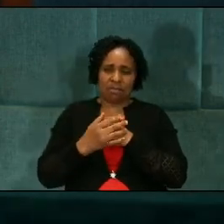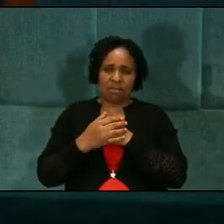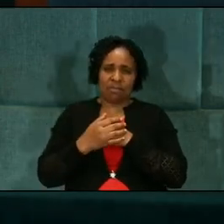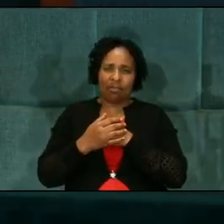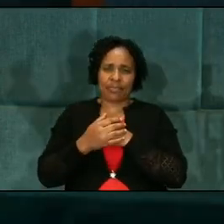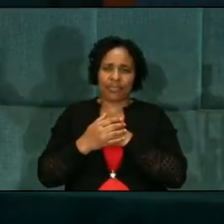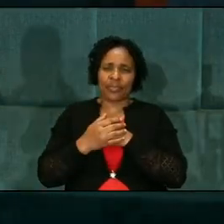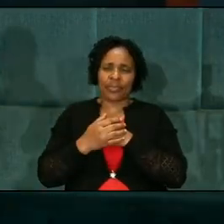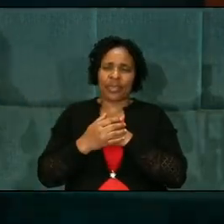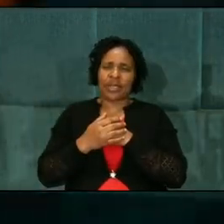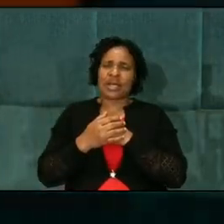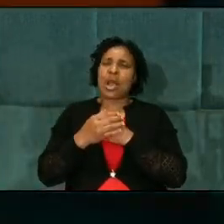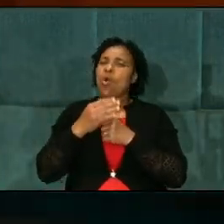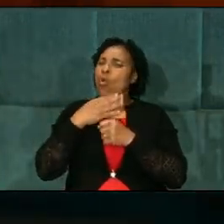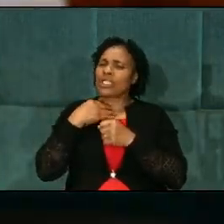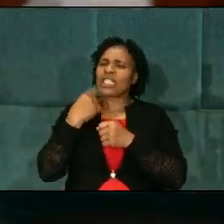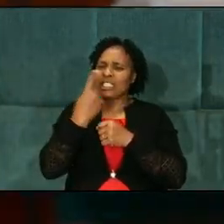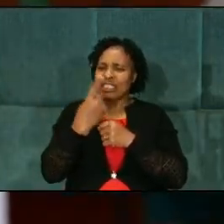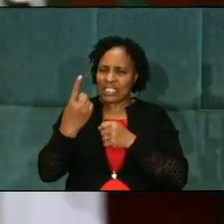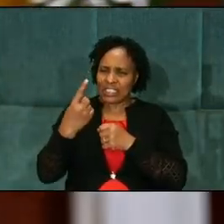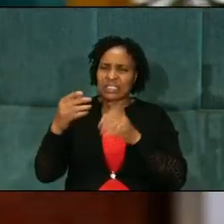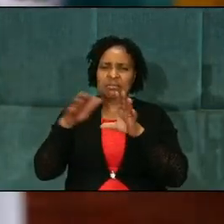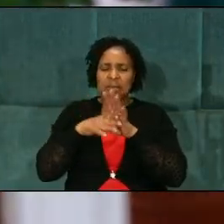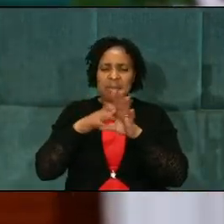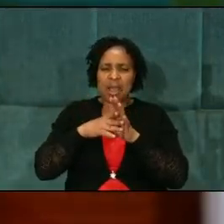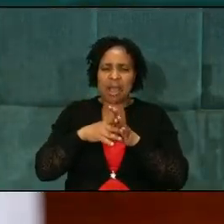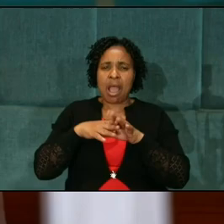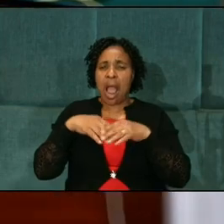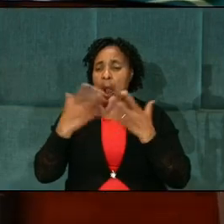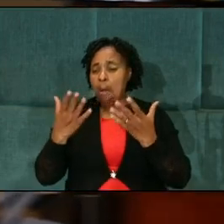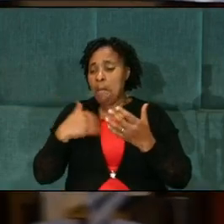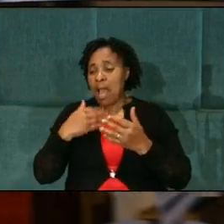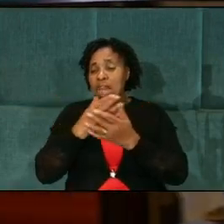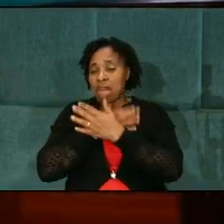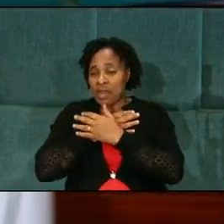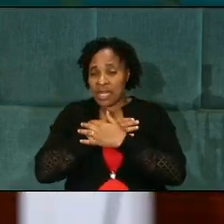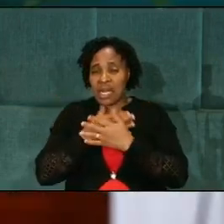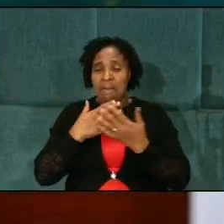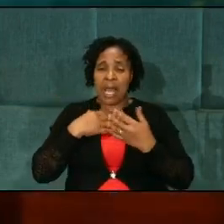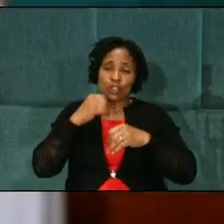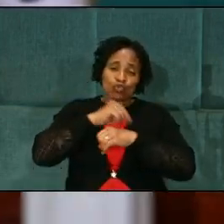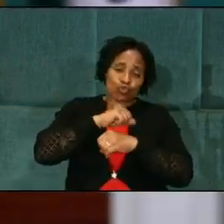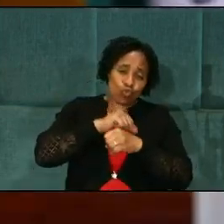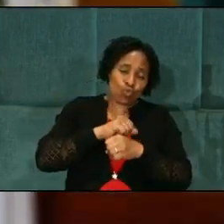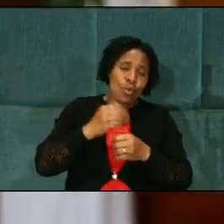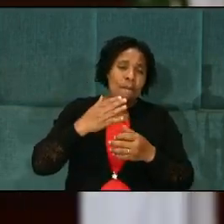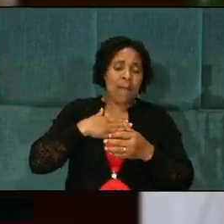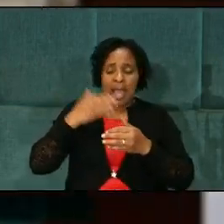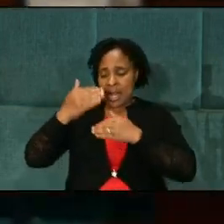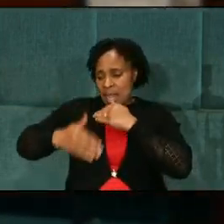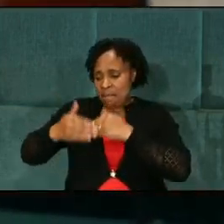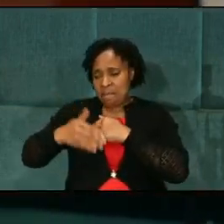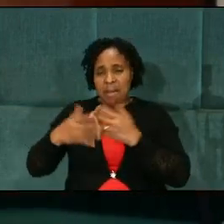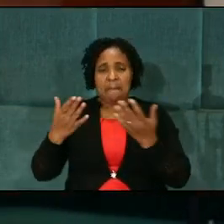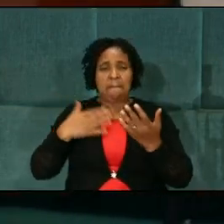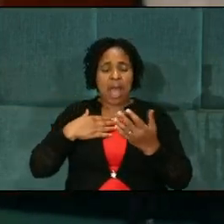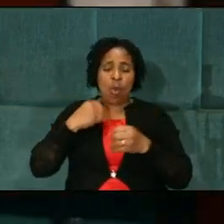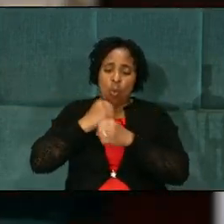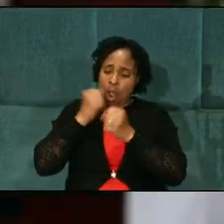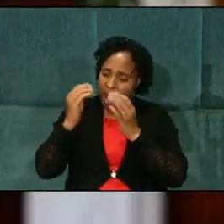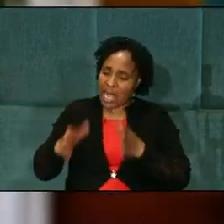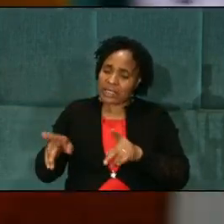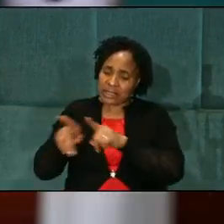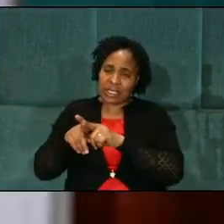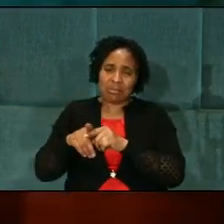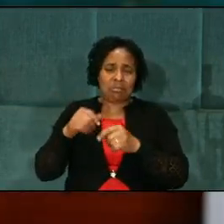member will be in that number. What about my colleagues? Will they be in that number? What about my schoolmate? What about my neighbors? What about my co-workers?